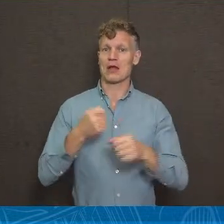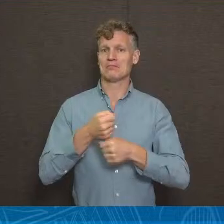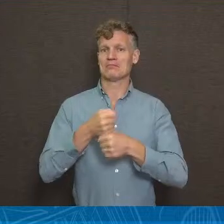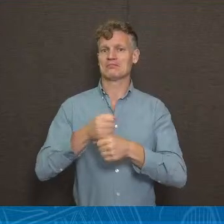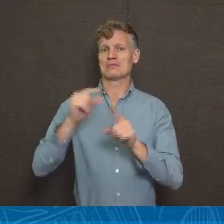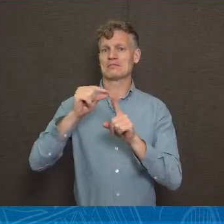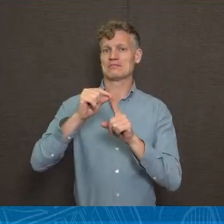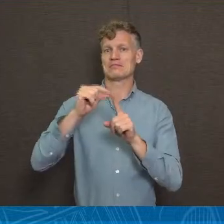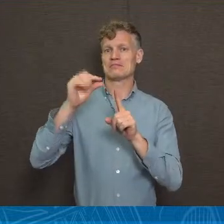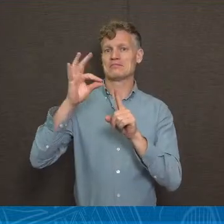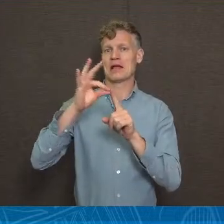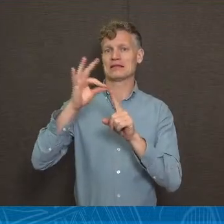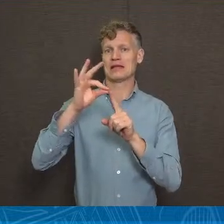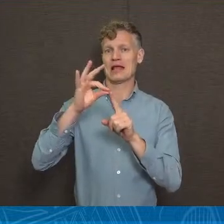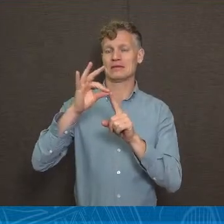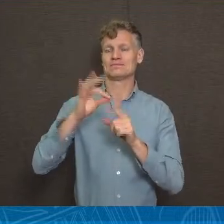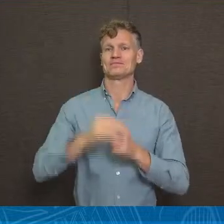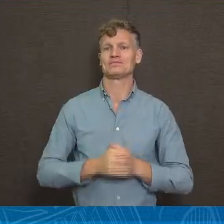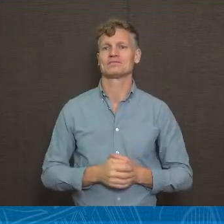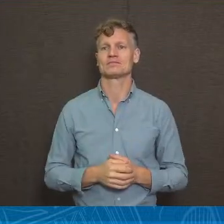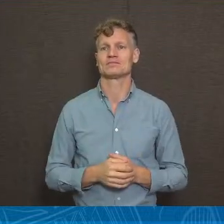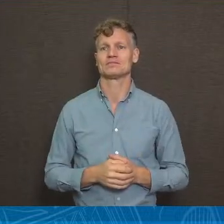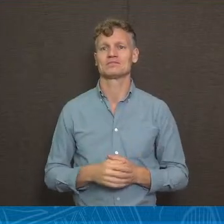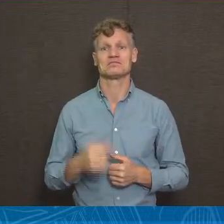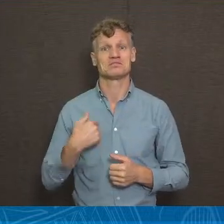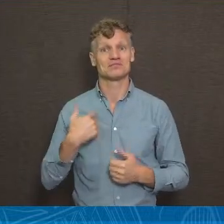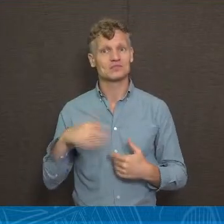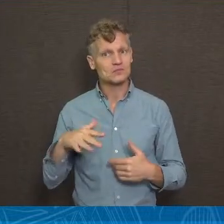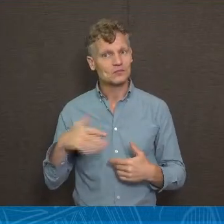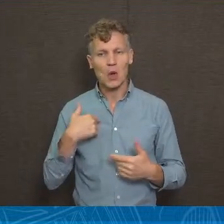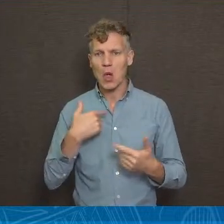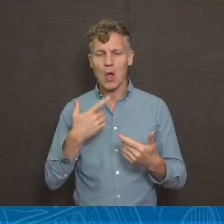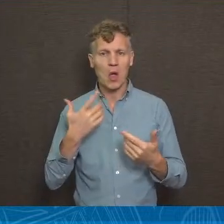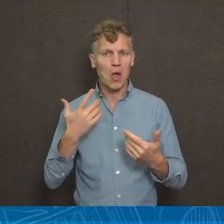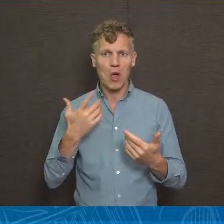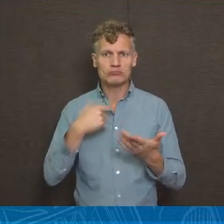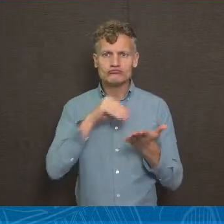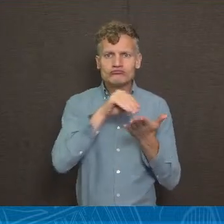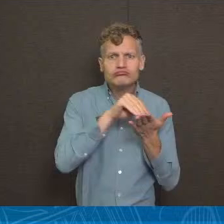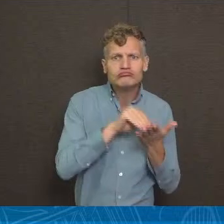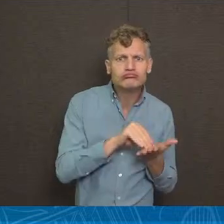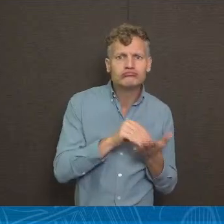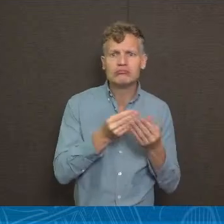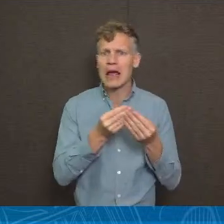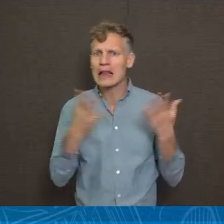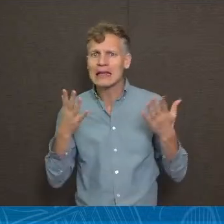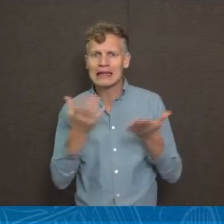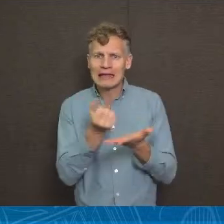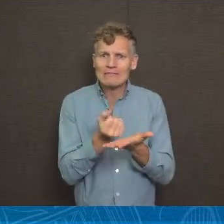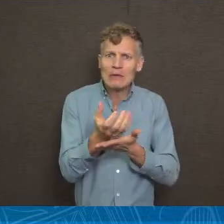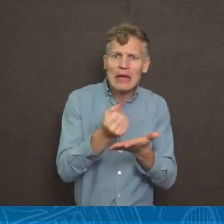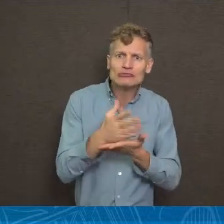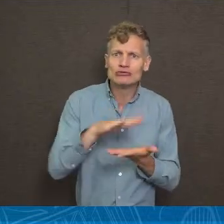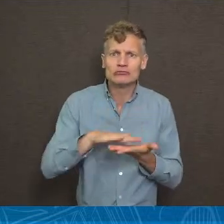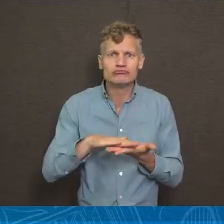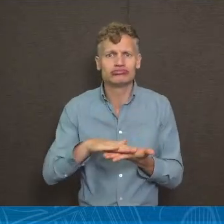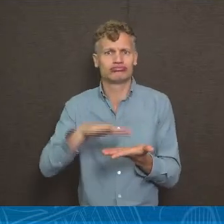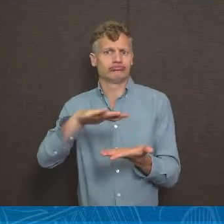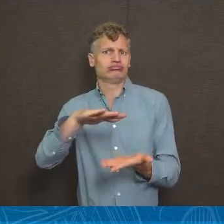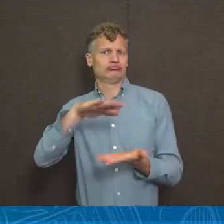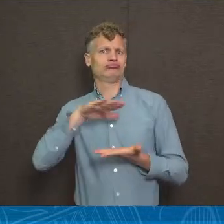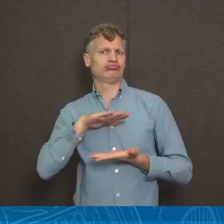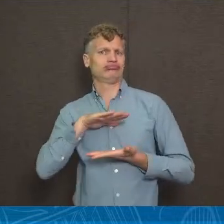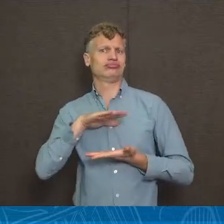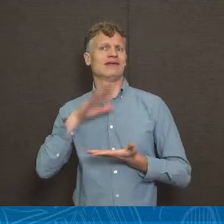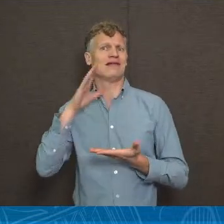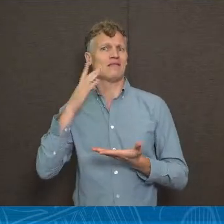and resettlement specialist. The session was very informative and giving the insights to us to do the